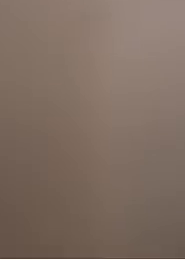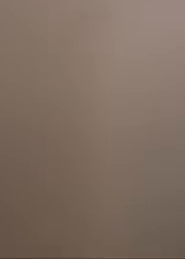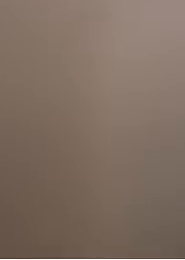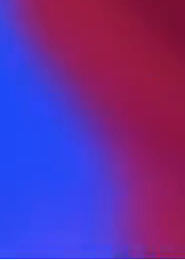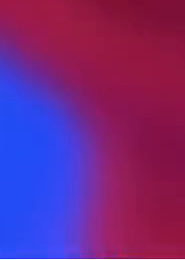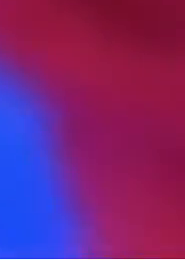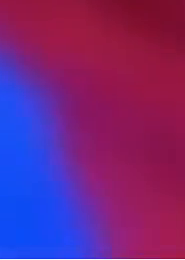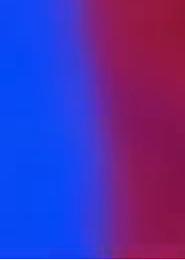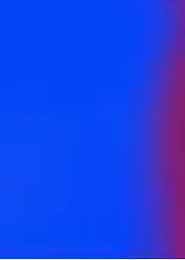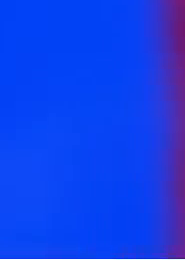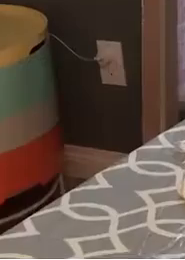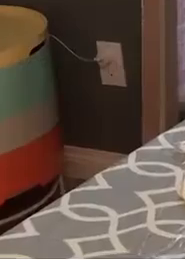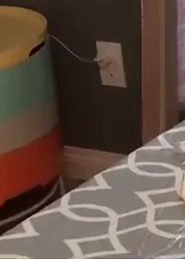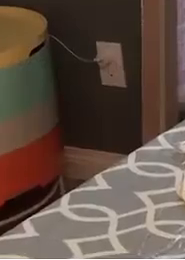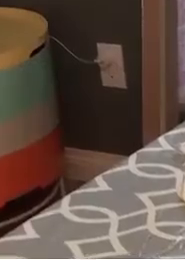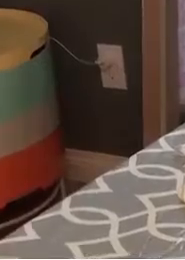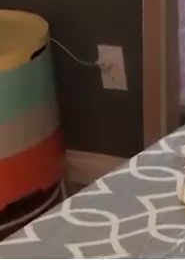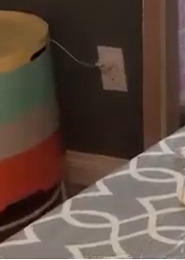to visit,